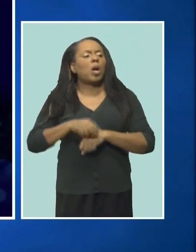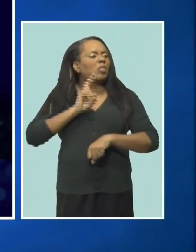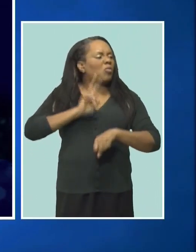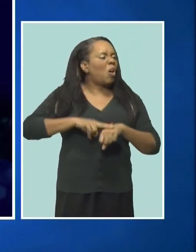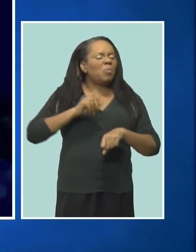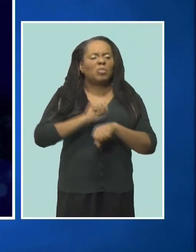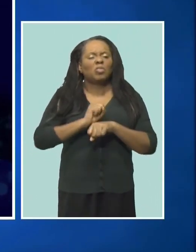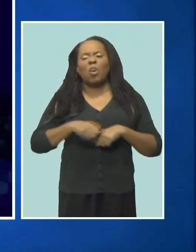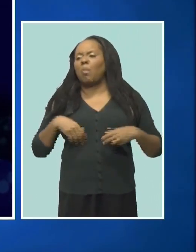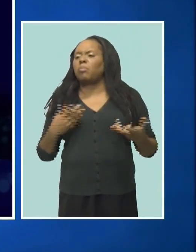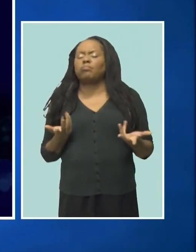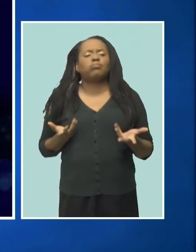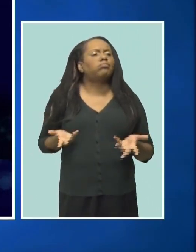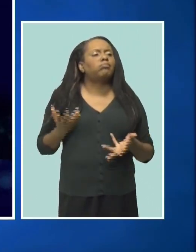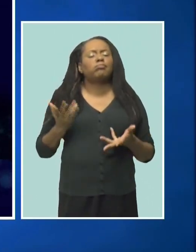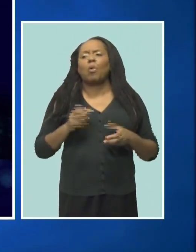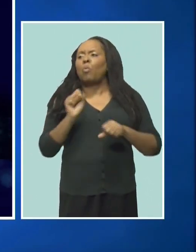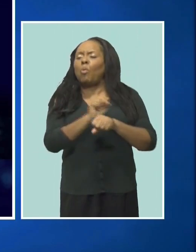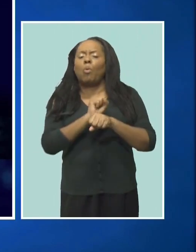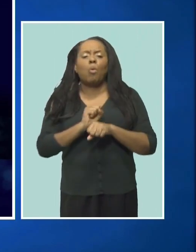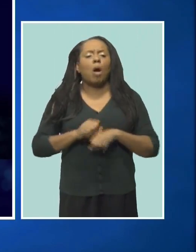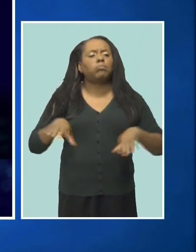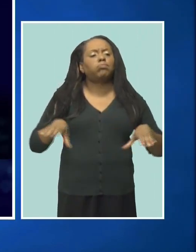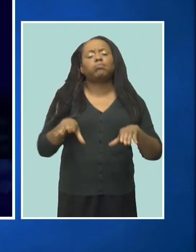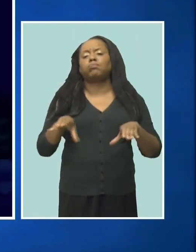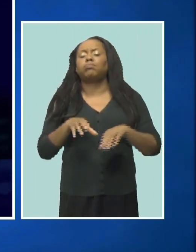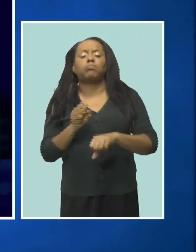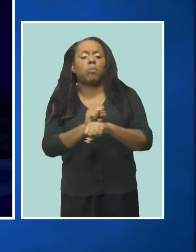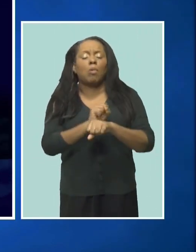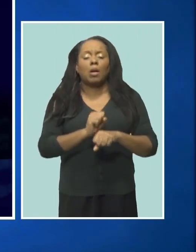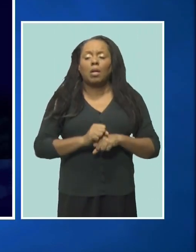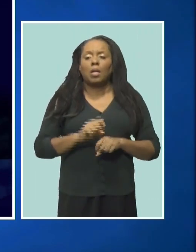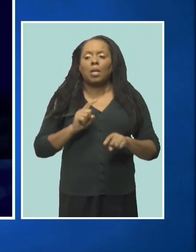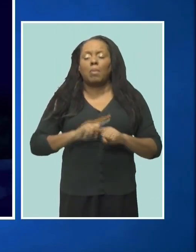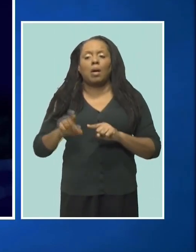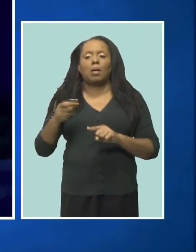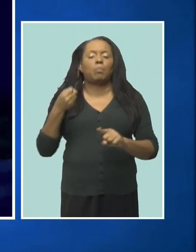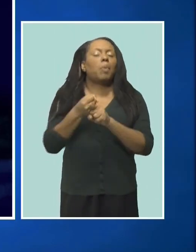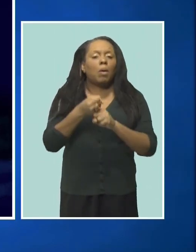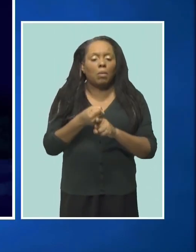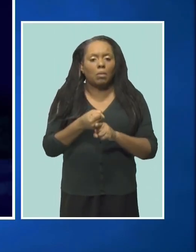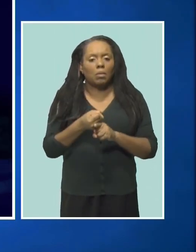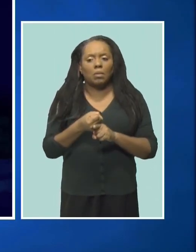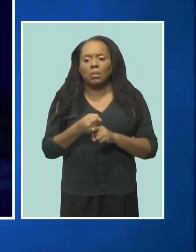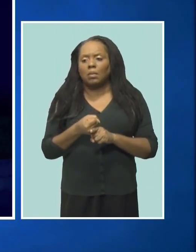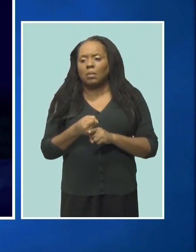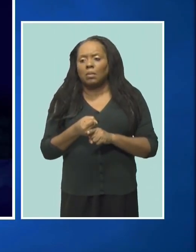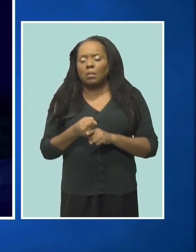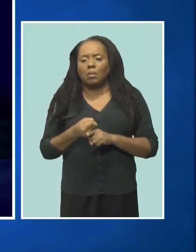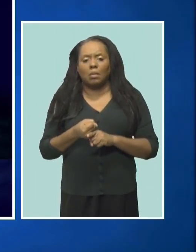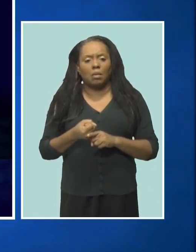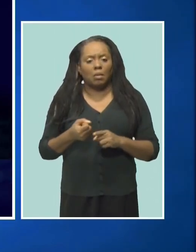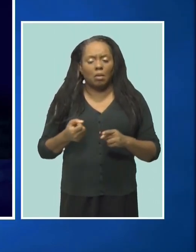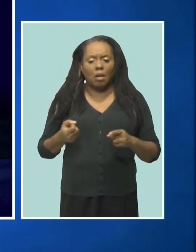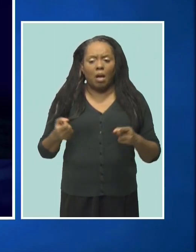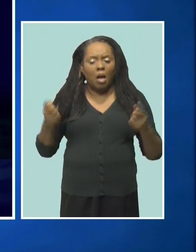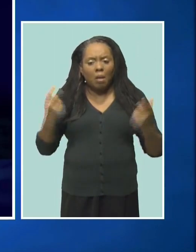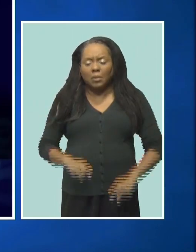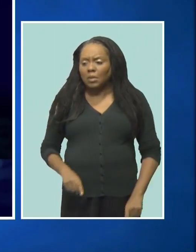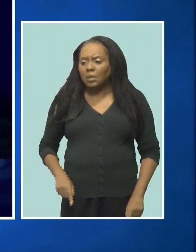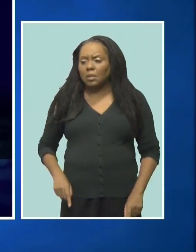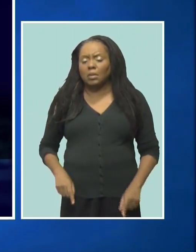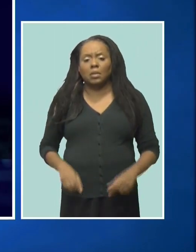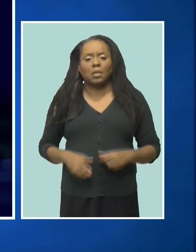are finding themselves caught in circumstances beyond their control. This incident comes